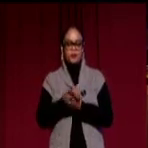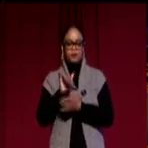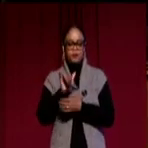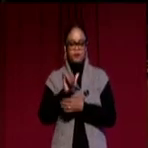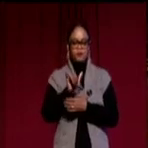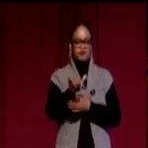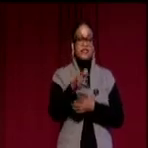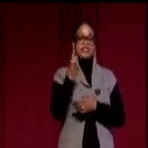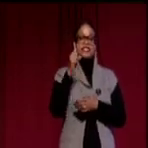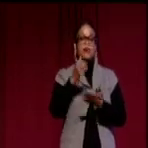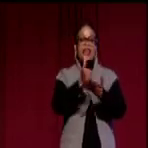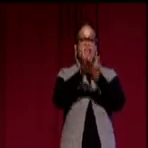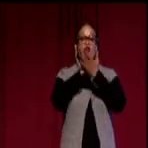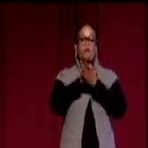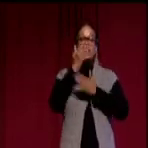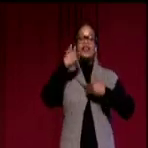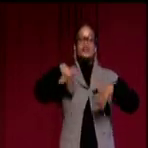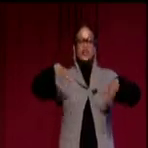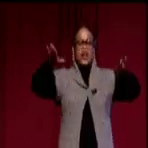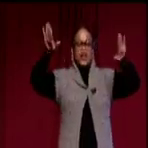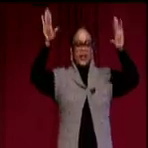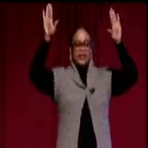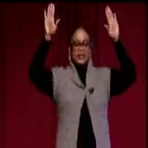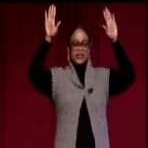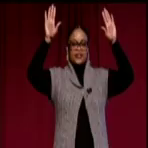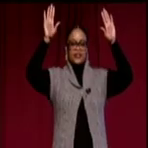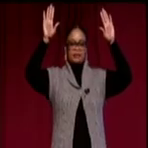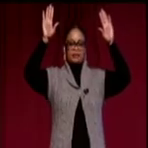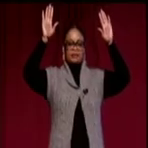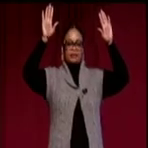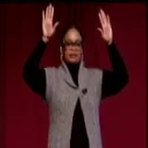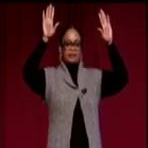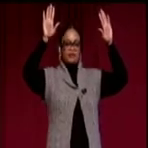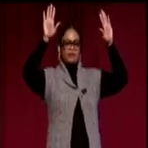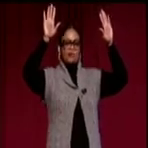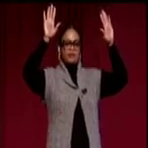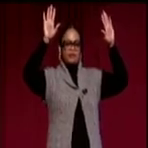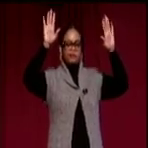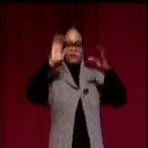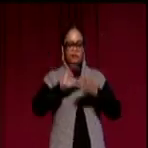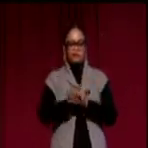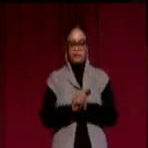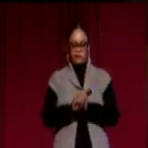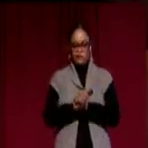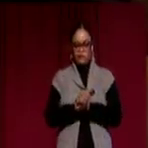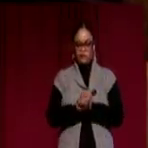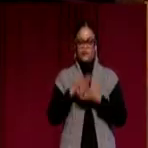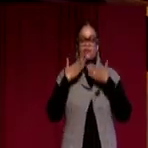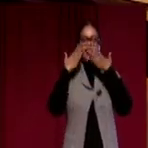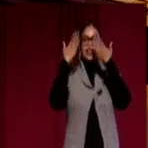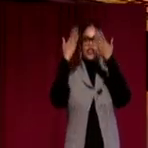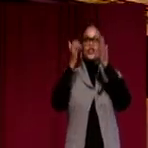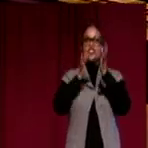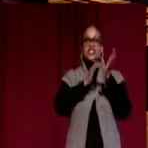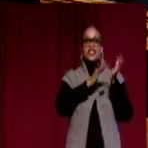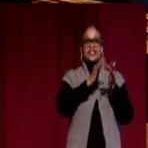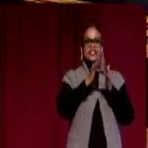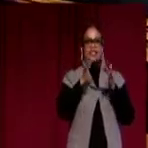Somebody help me lift your hands. I'm still in. you, Jesus.